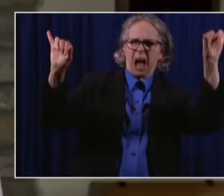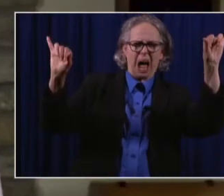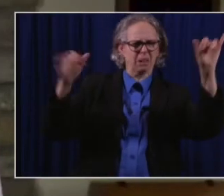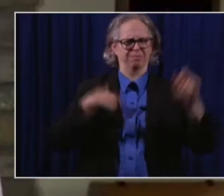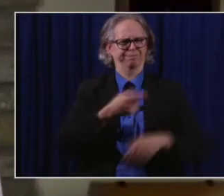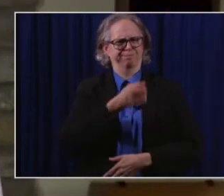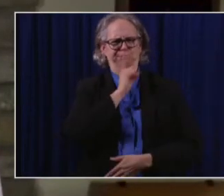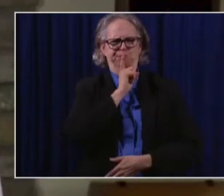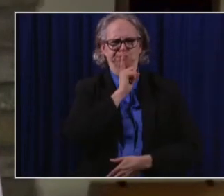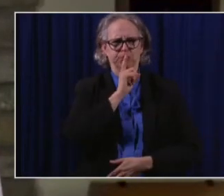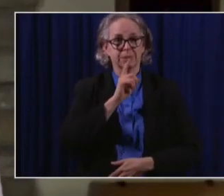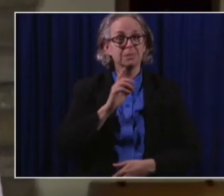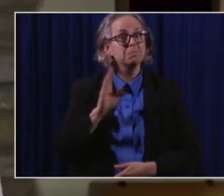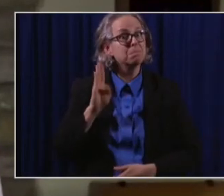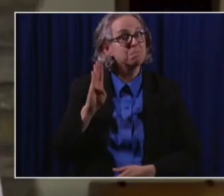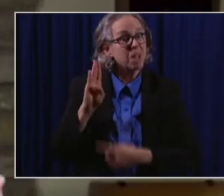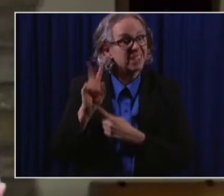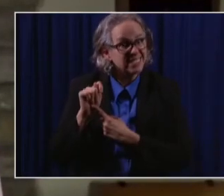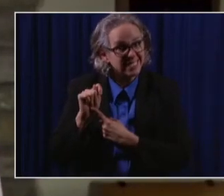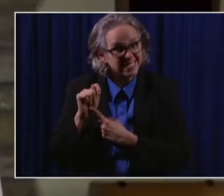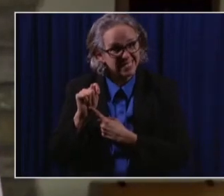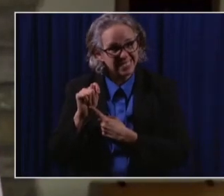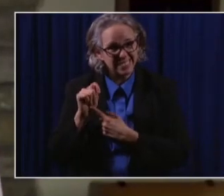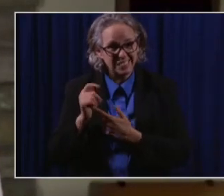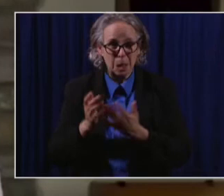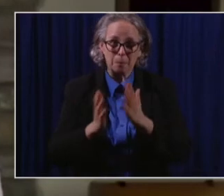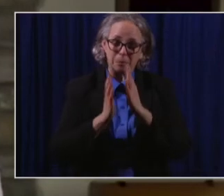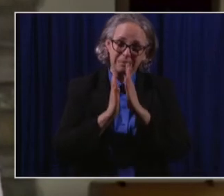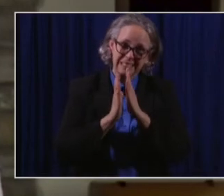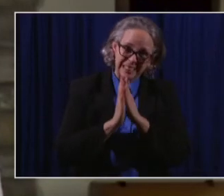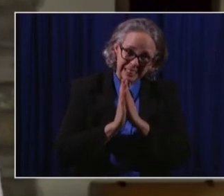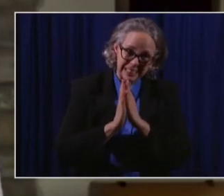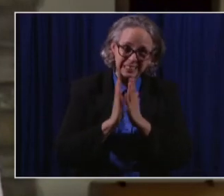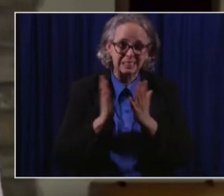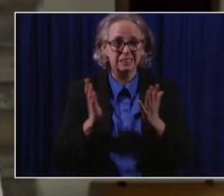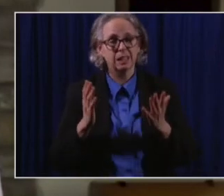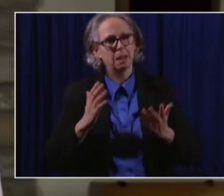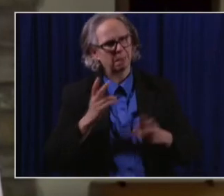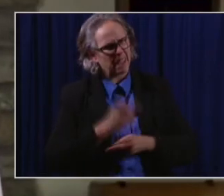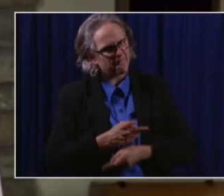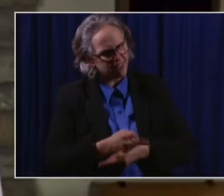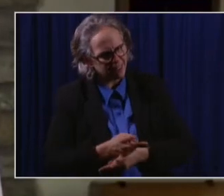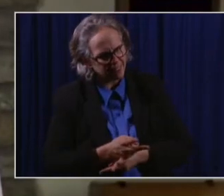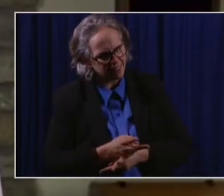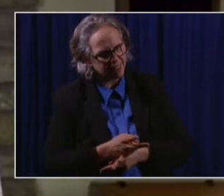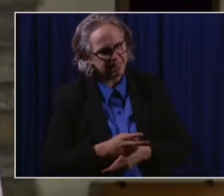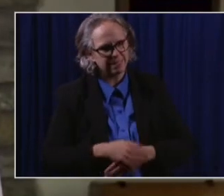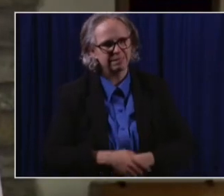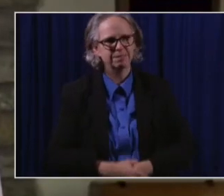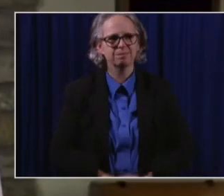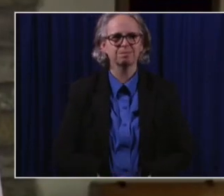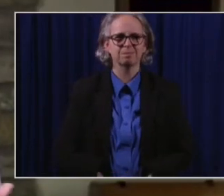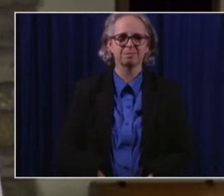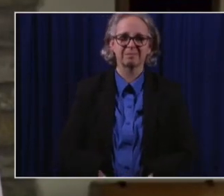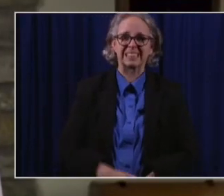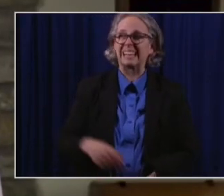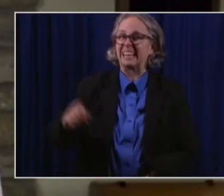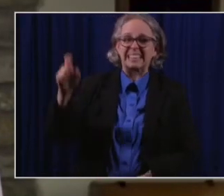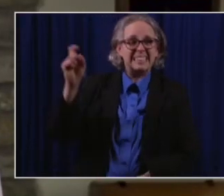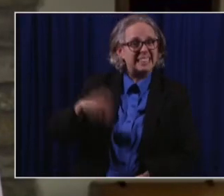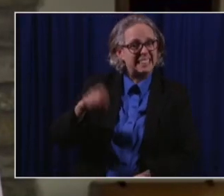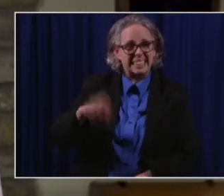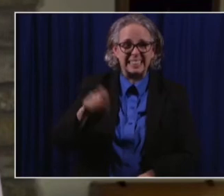am saying, is that, look, we need to be careful. And we need to have events where people can keep a